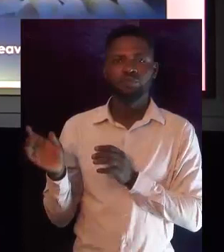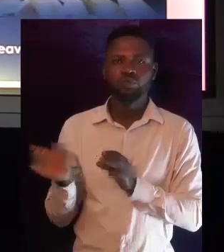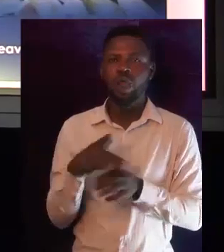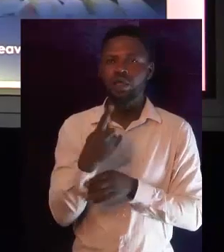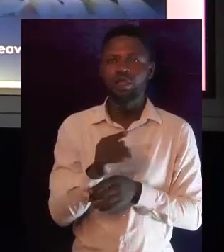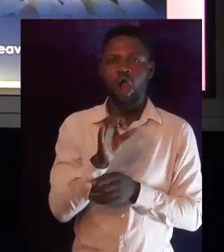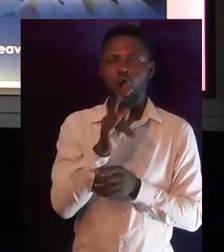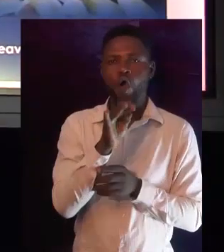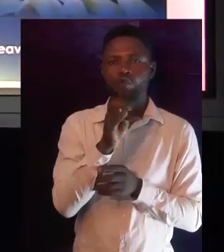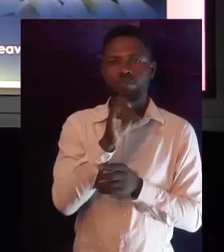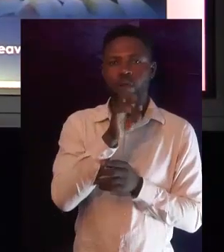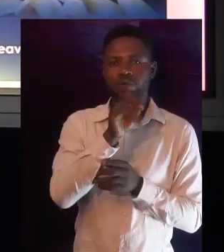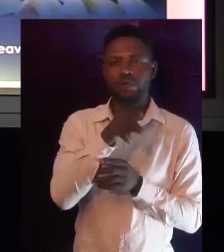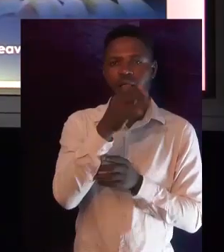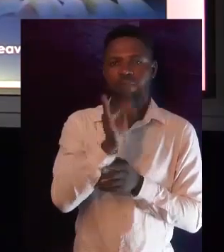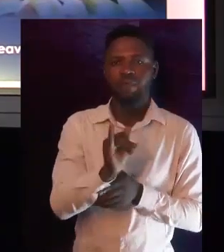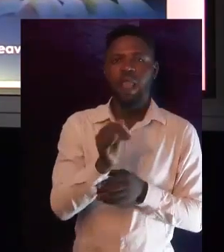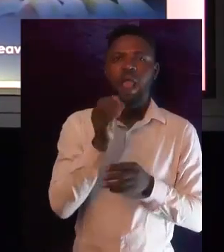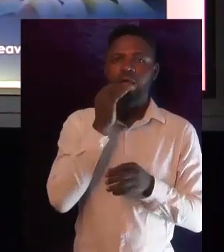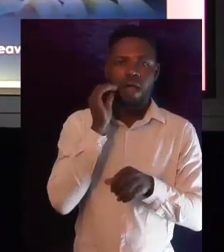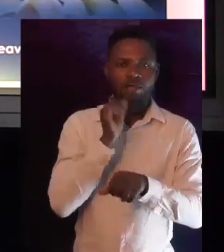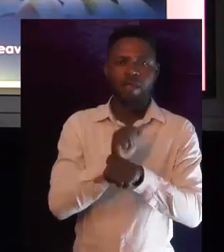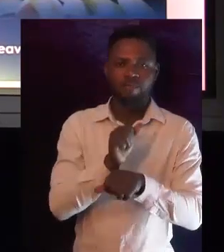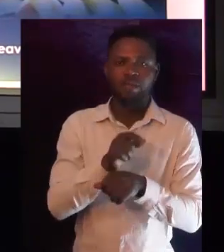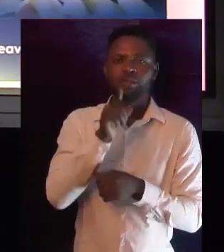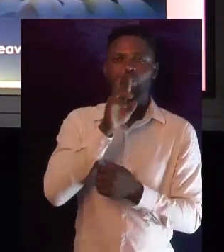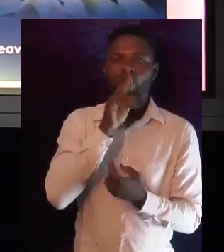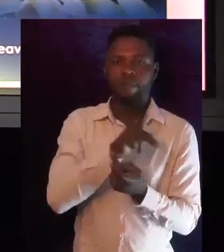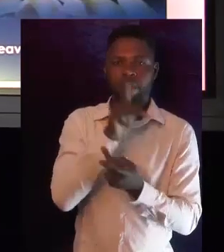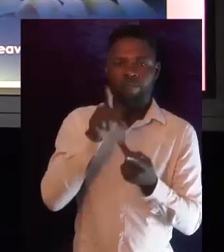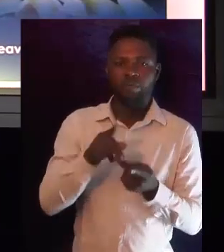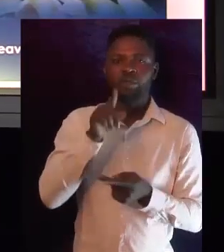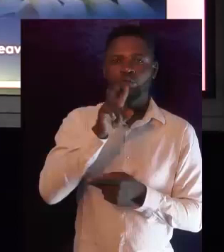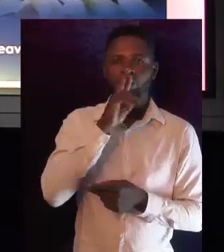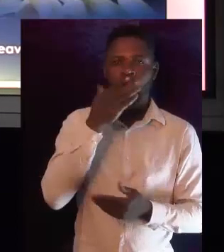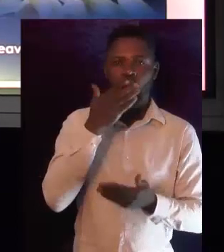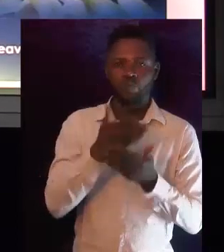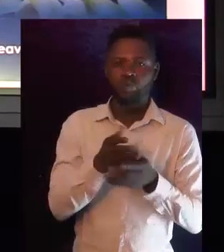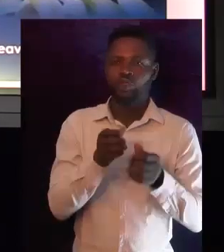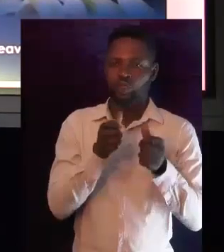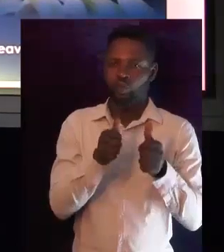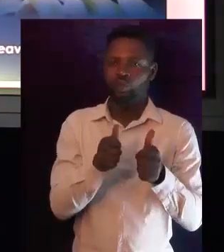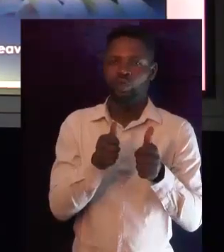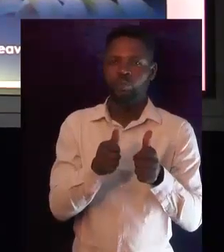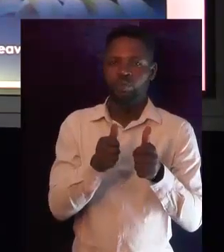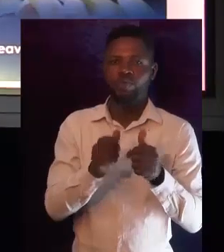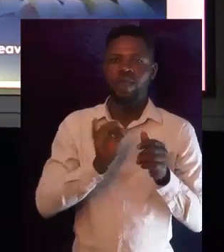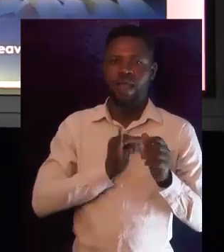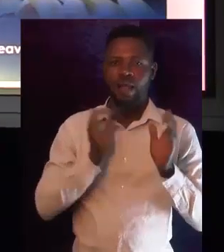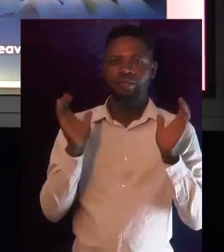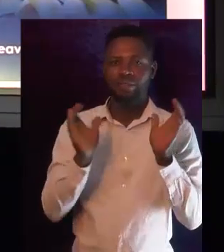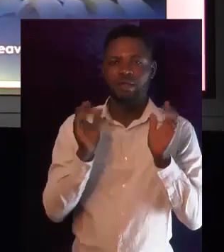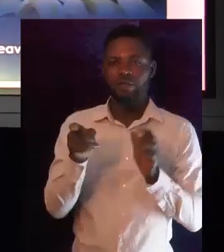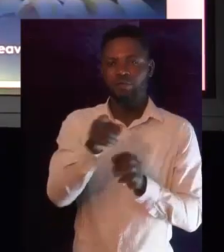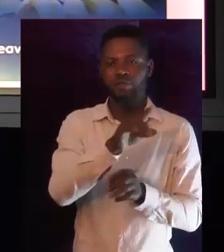the autobiography assignment. You are perfect. You are good. Good job, you.